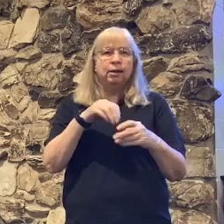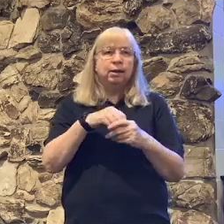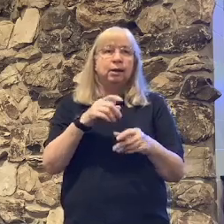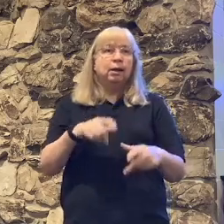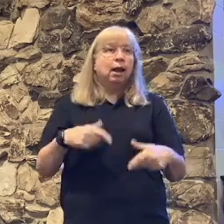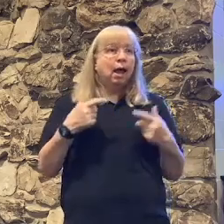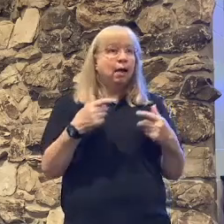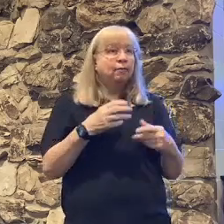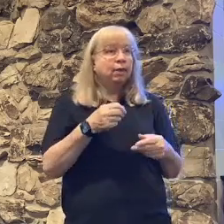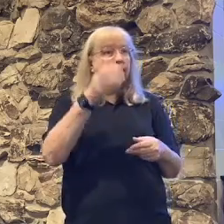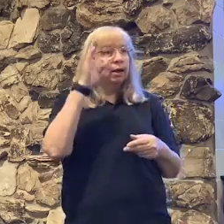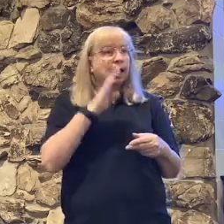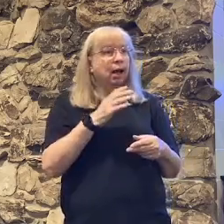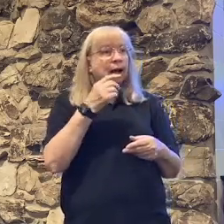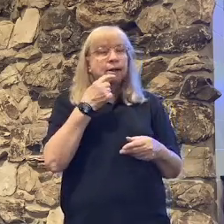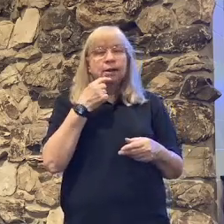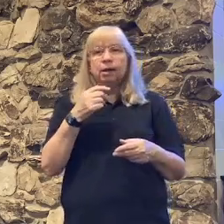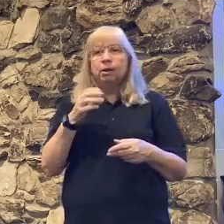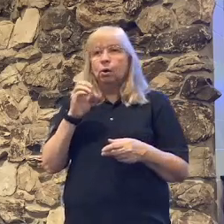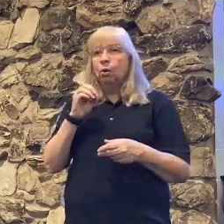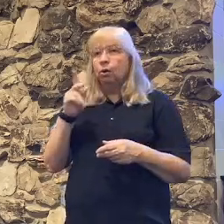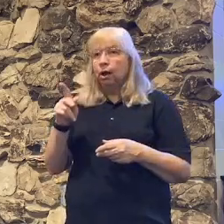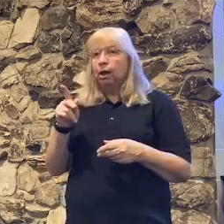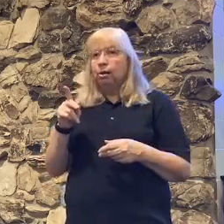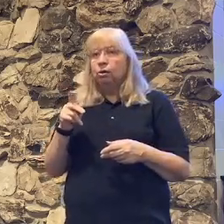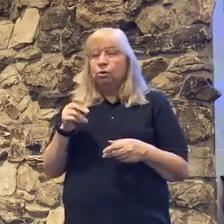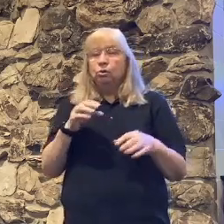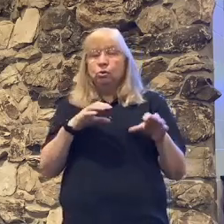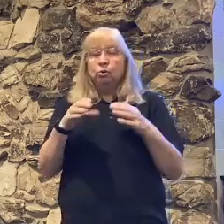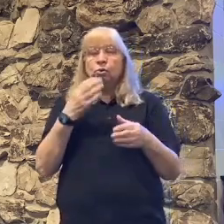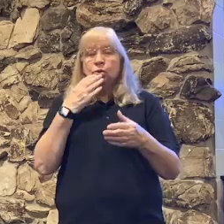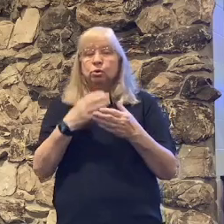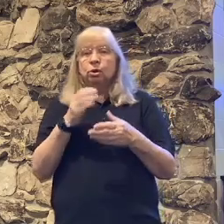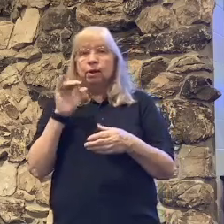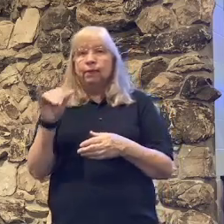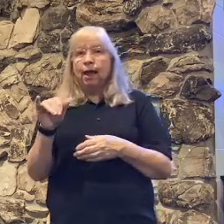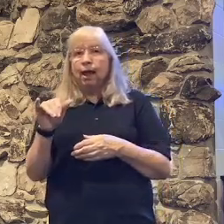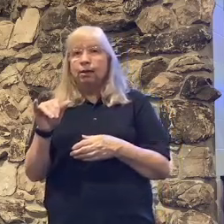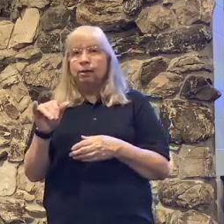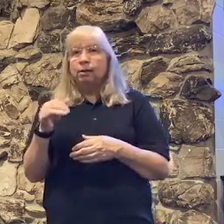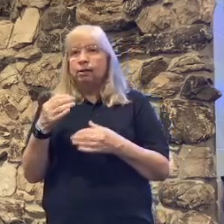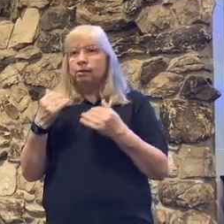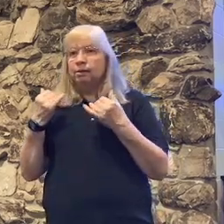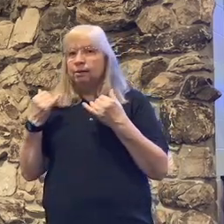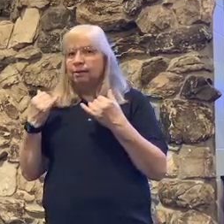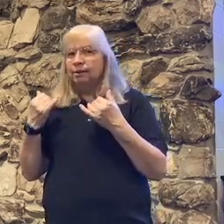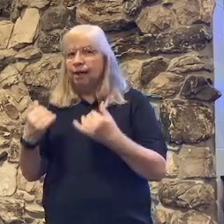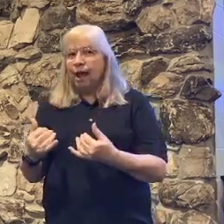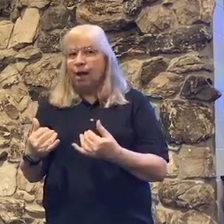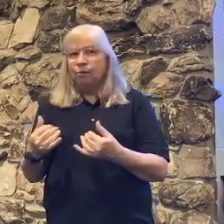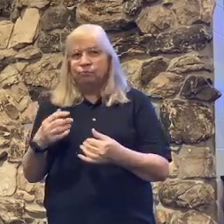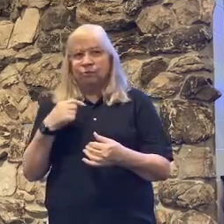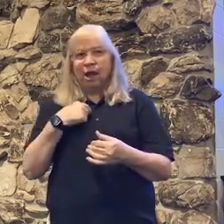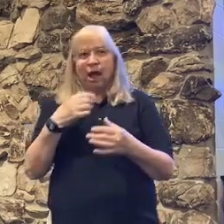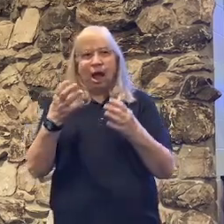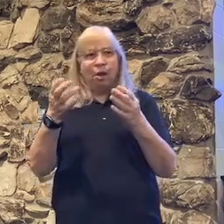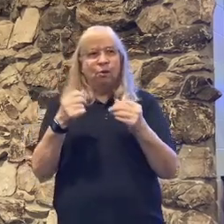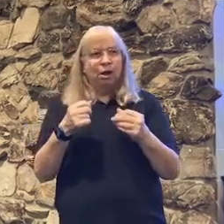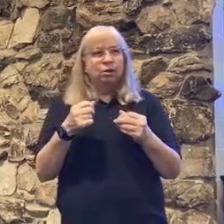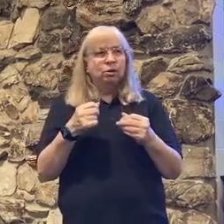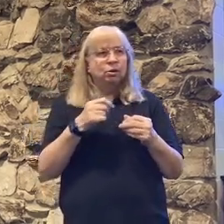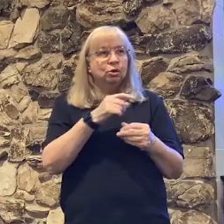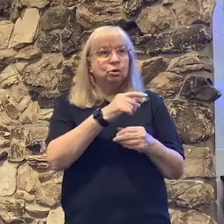And then God says, okay, you do good at that. Now, I want you to teach